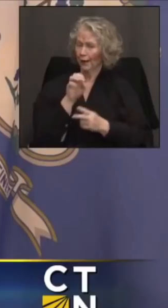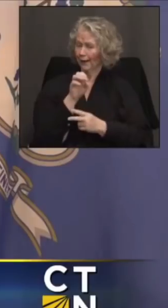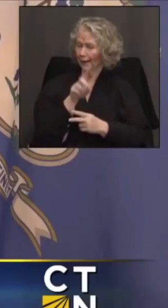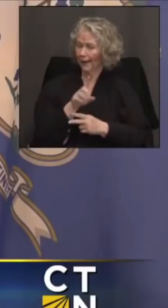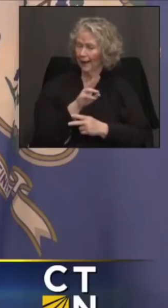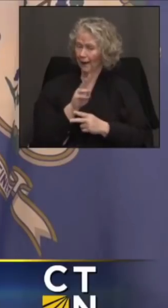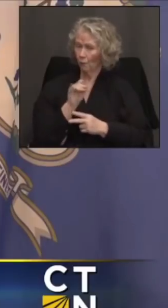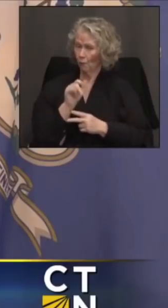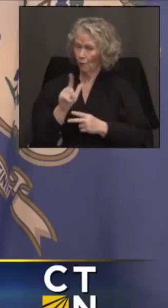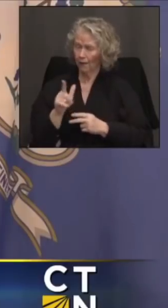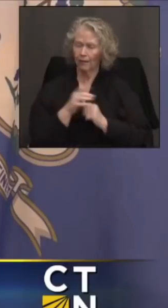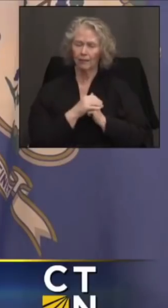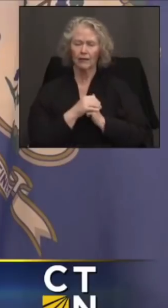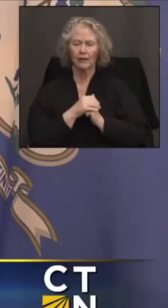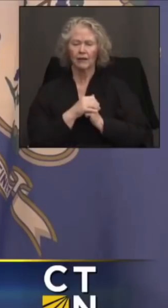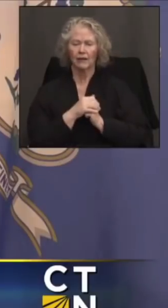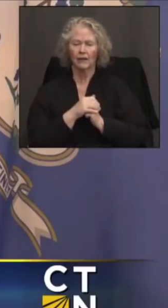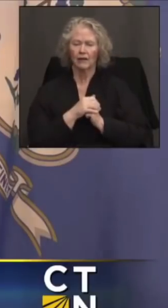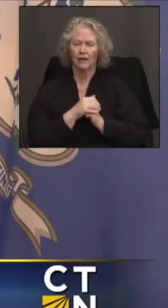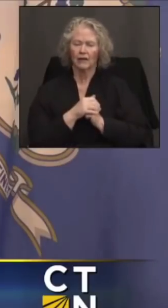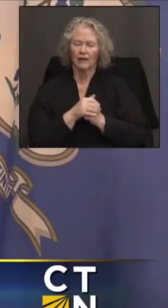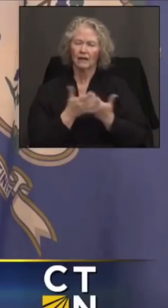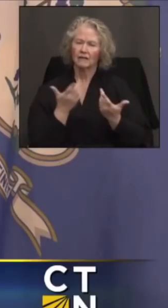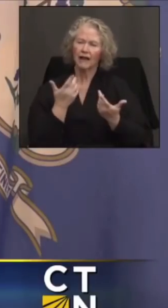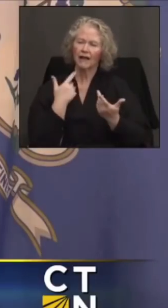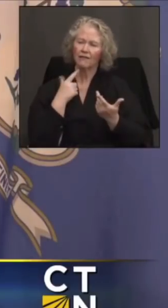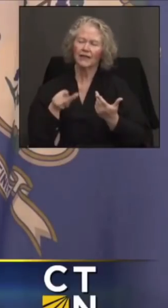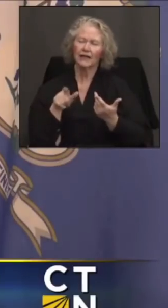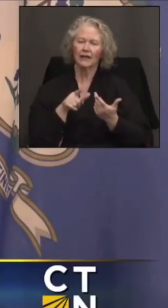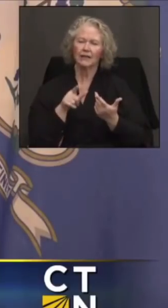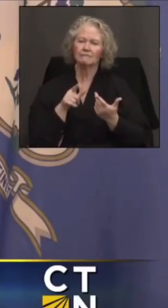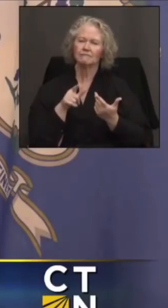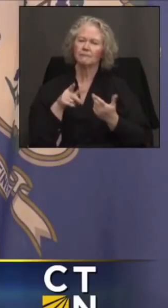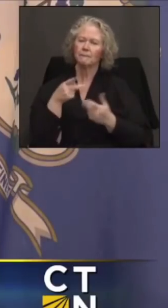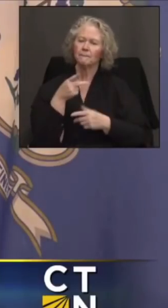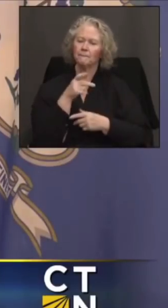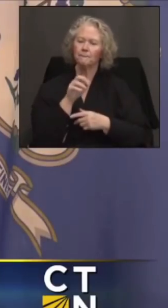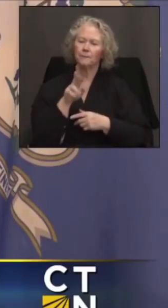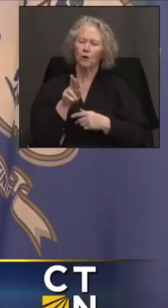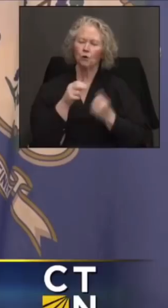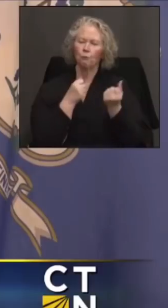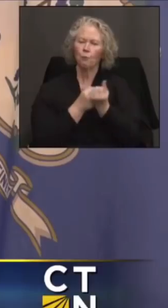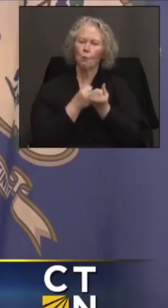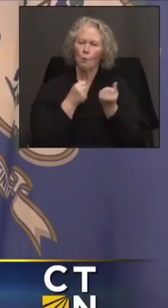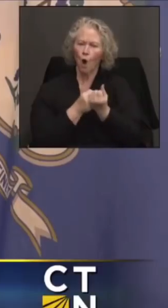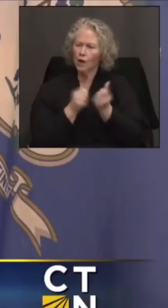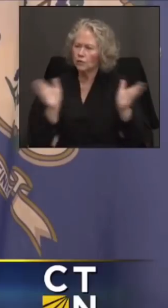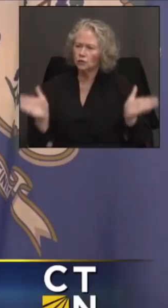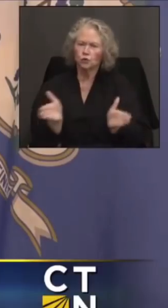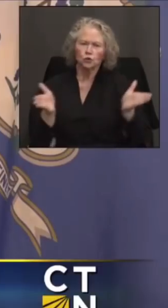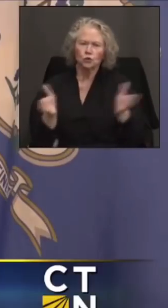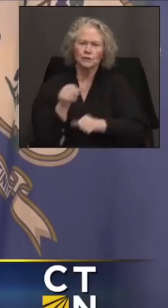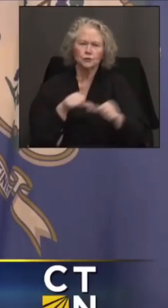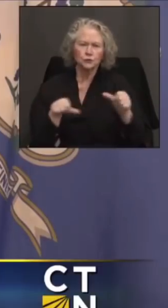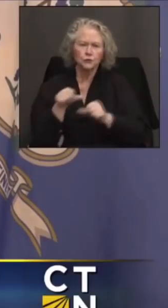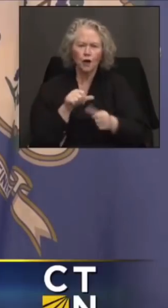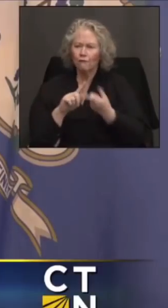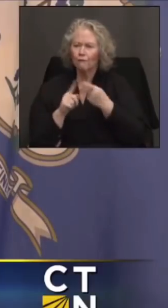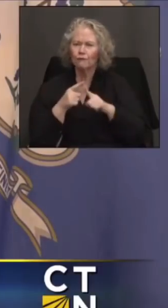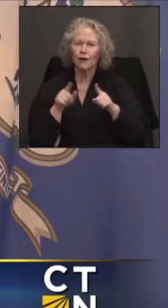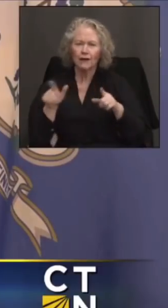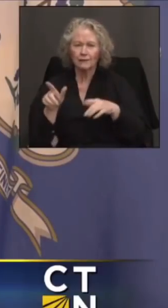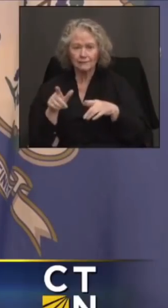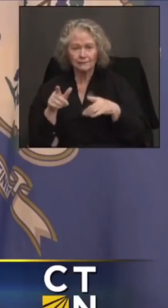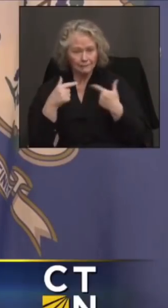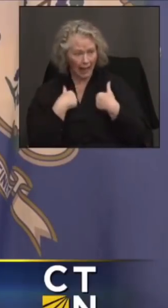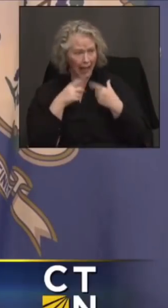lot of it is just a little bit of peer support. Go get vaccinated, get out there on social media, tell people you did it, tell them